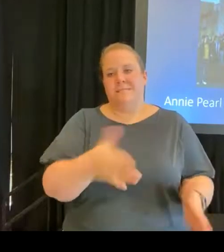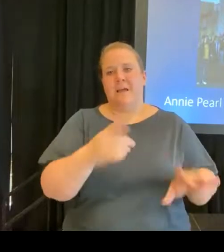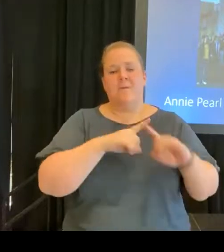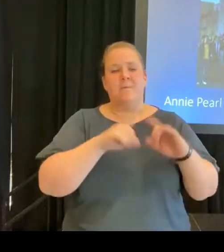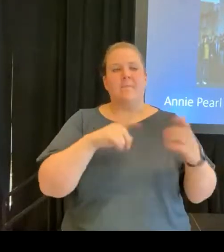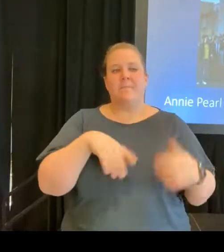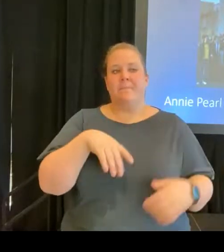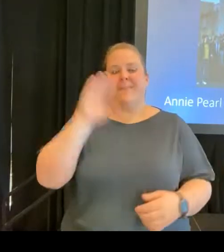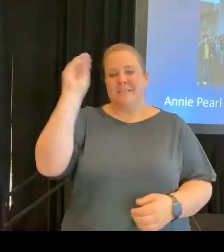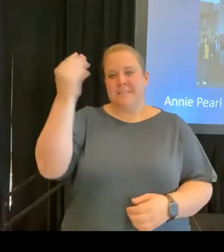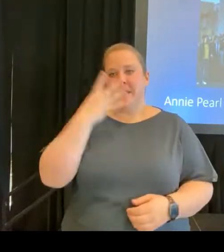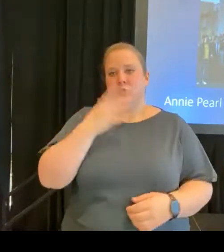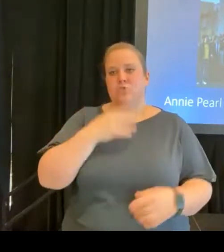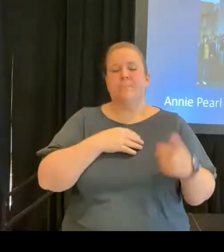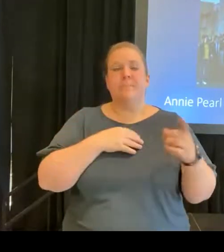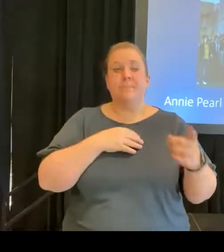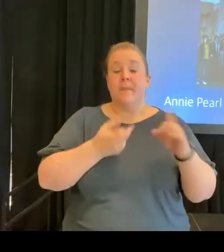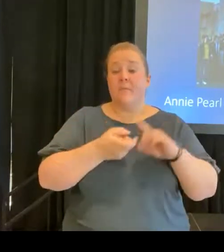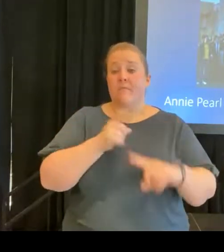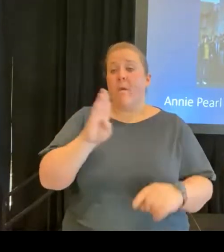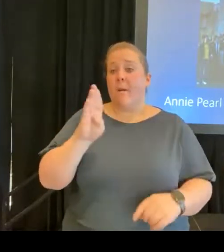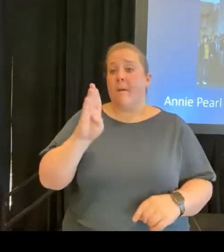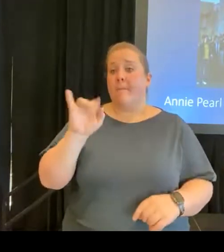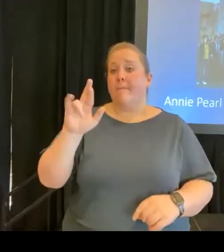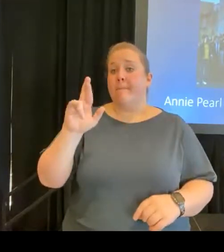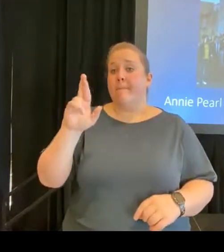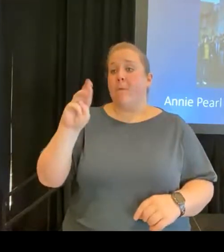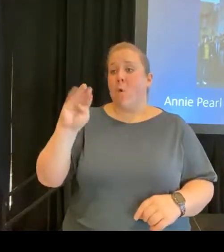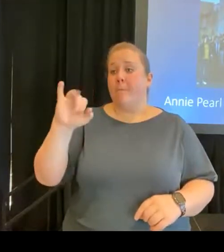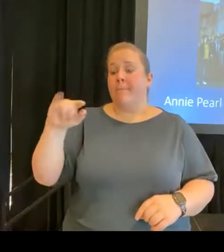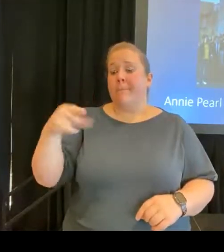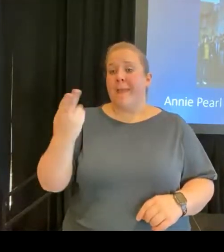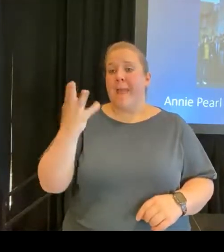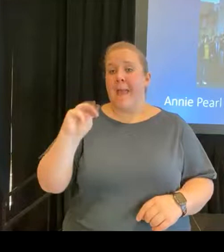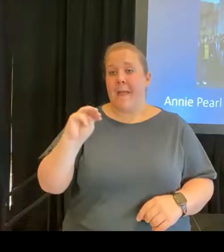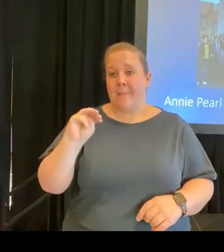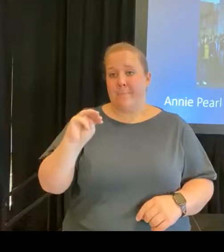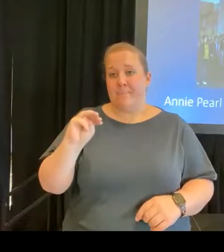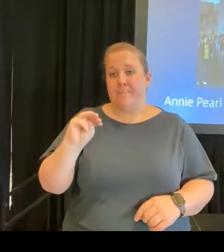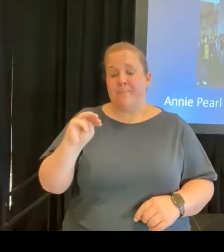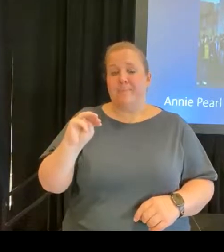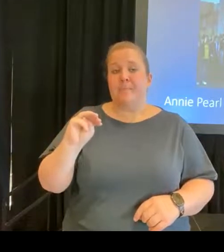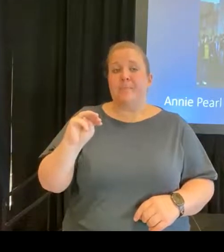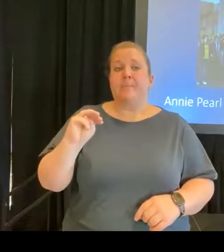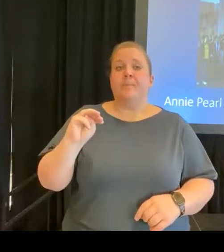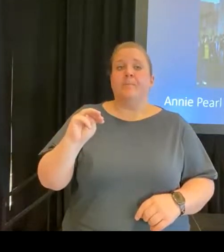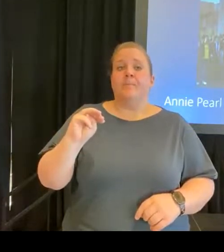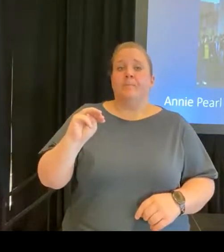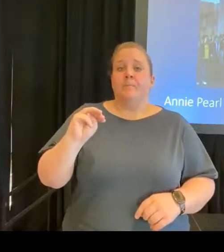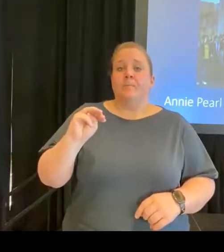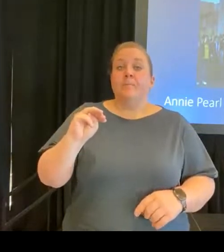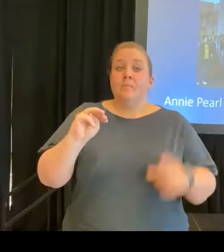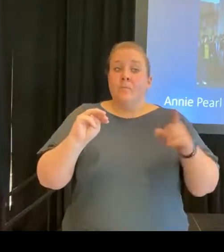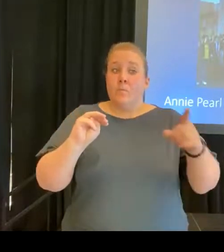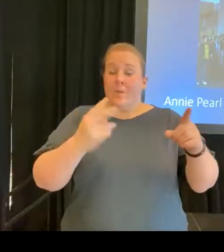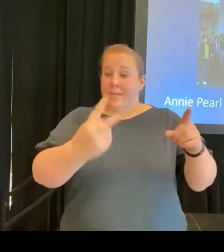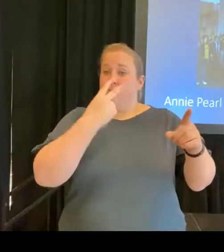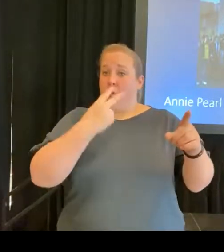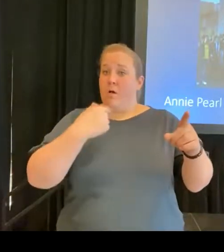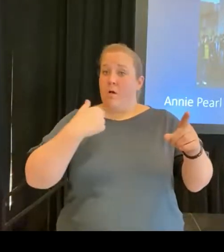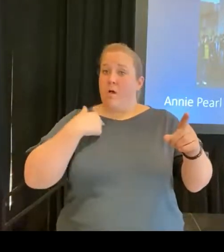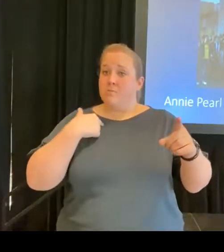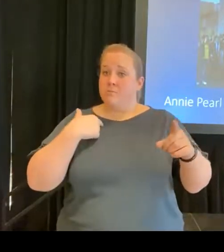But Sunshine, he was from Birmingham. And he saw me get